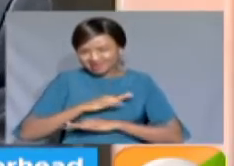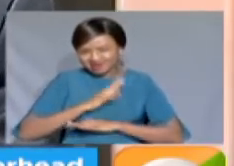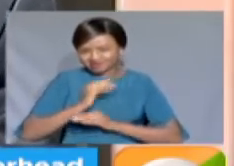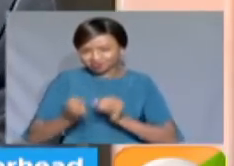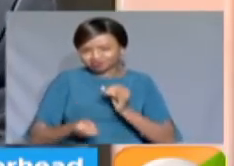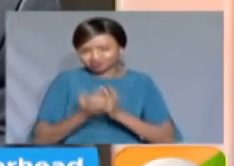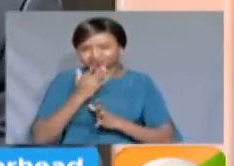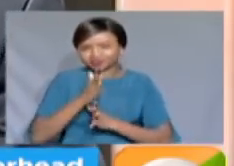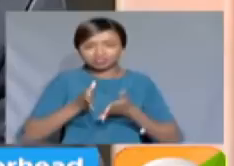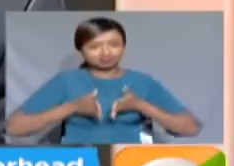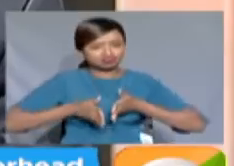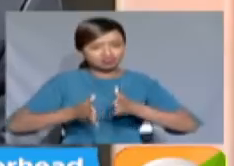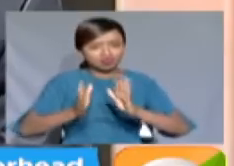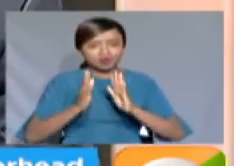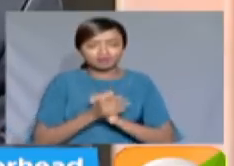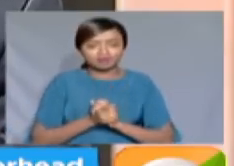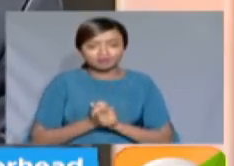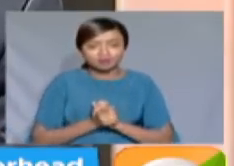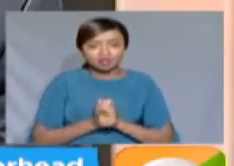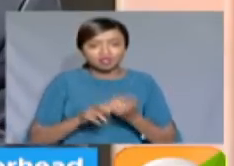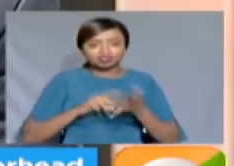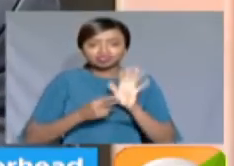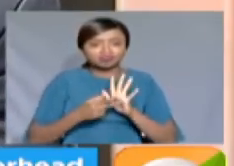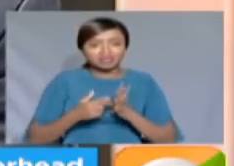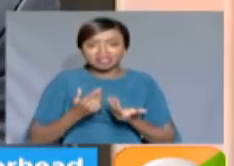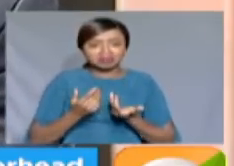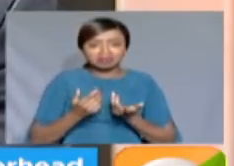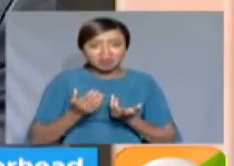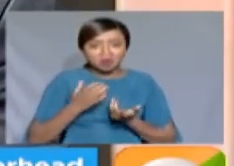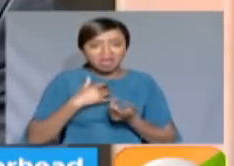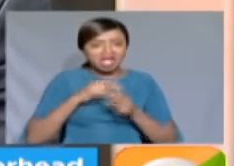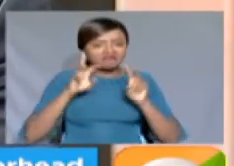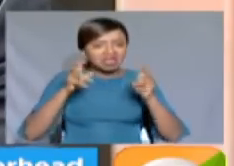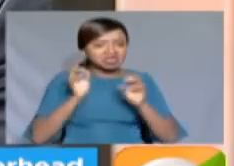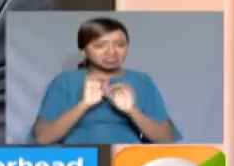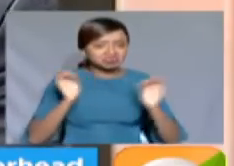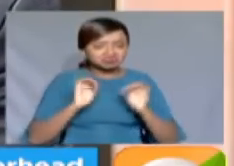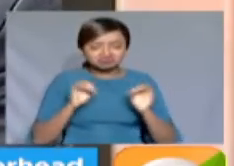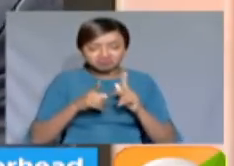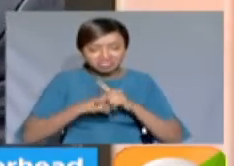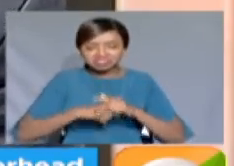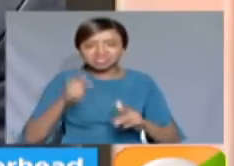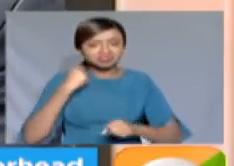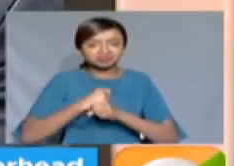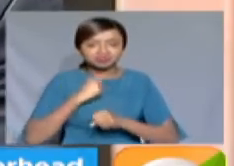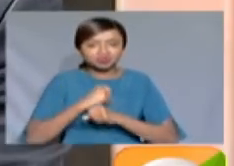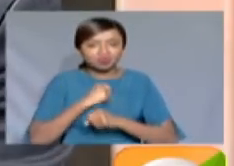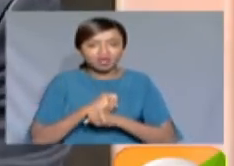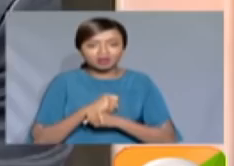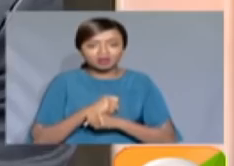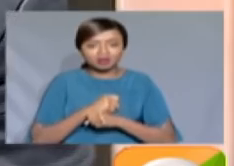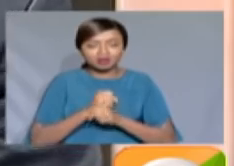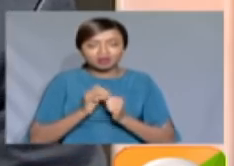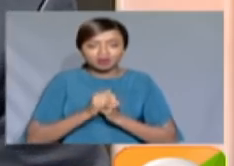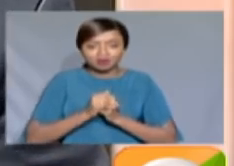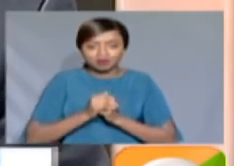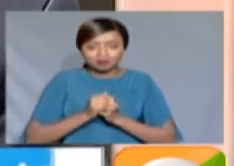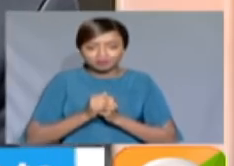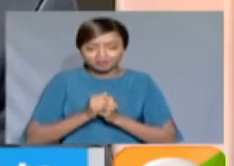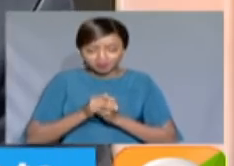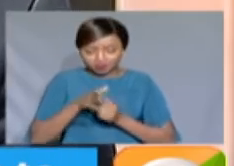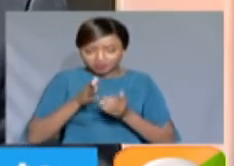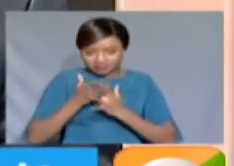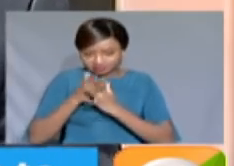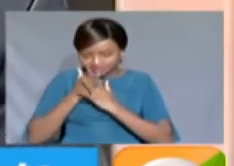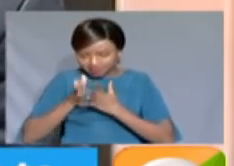expressway. So the contractor will not have any issue. He will actually just start working on the median side and can